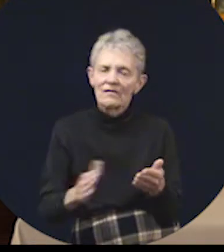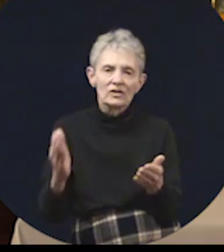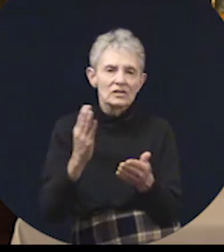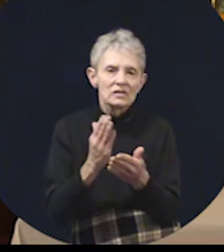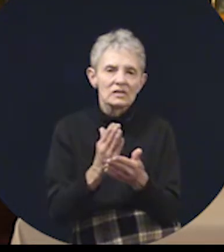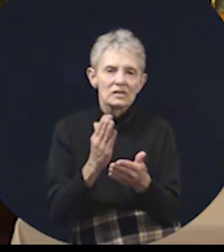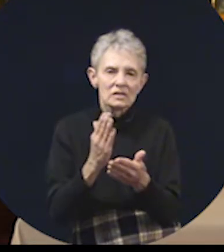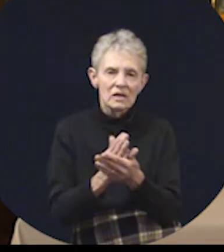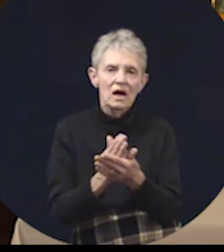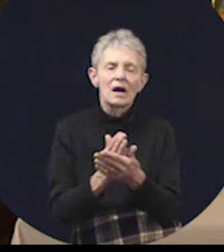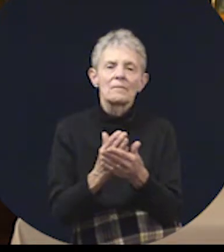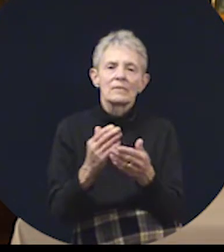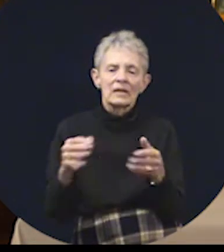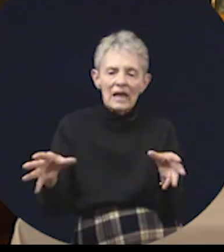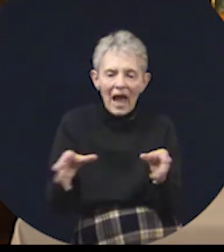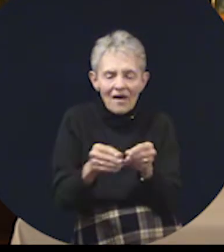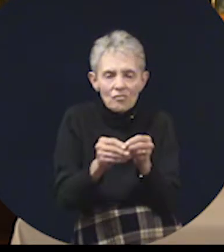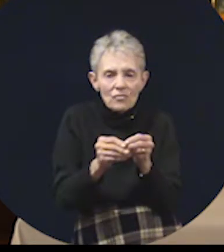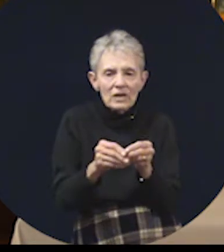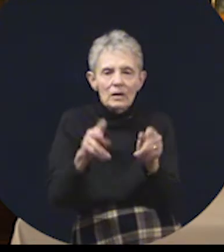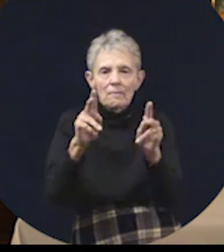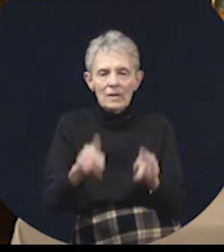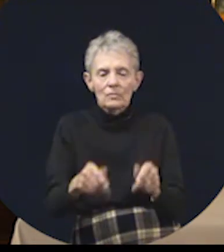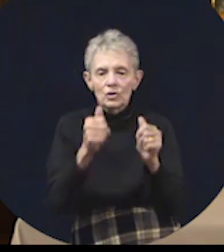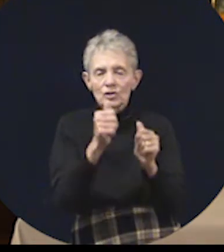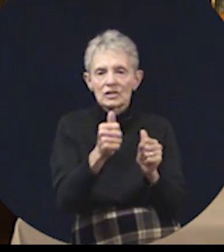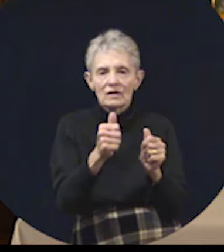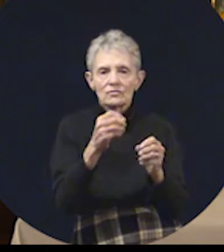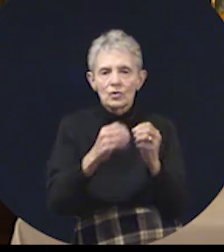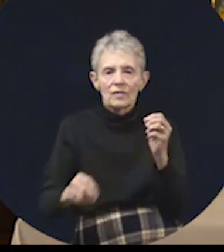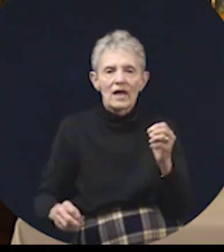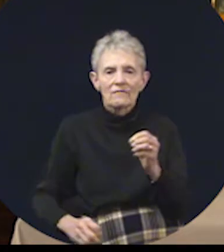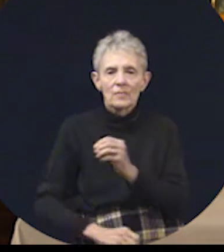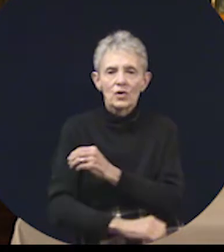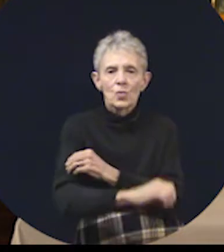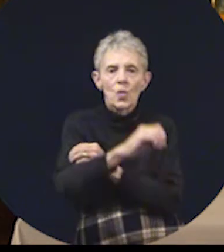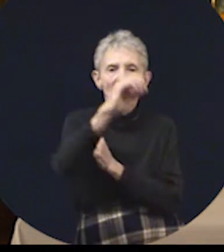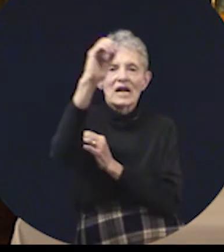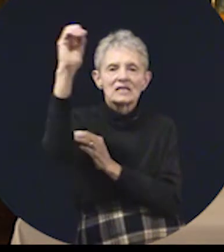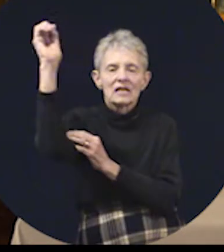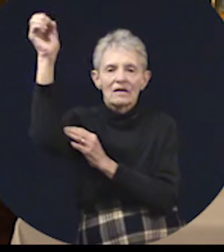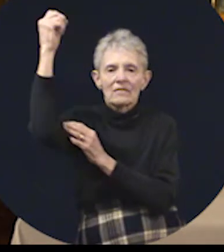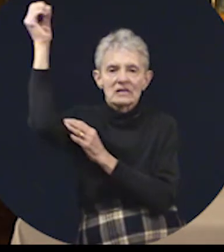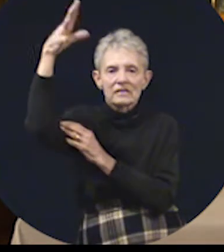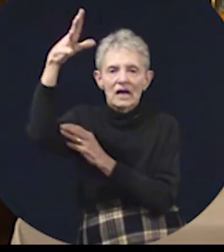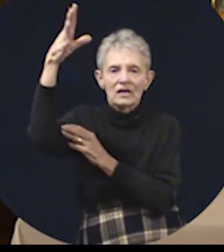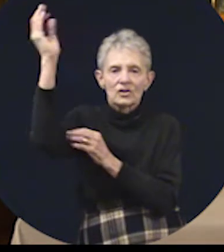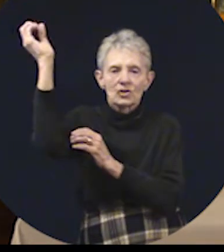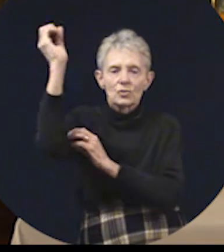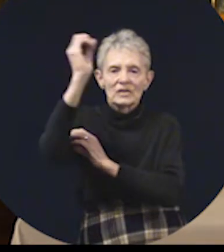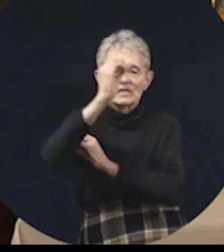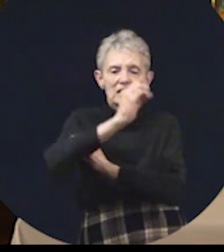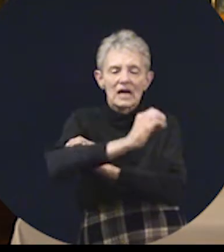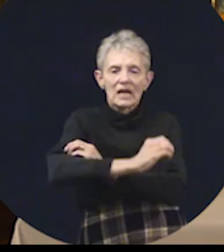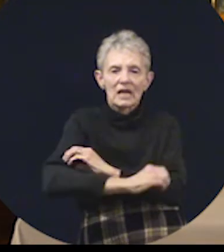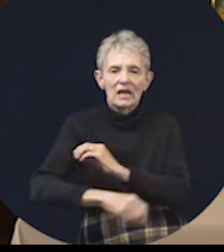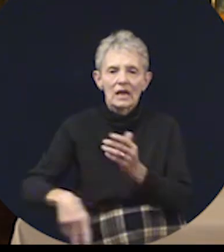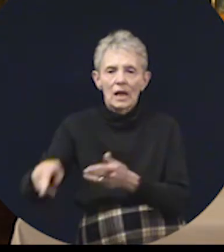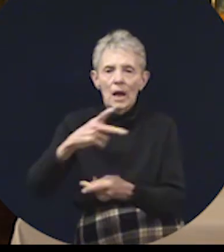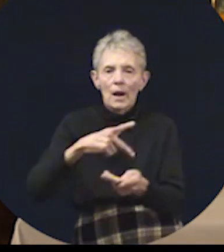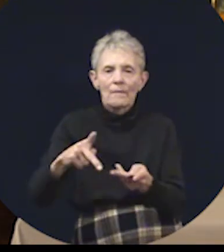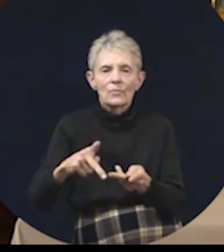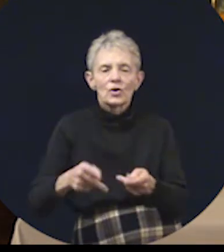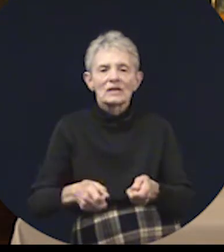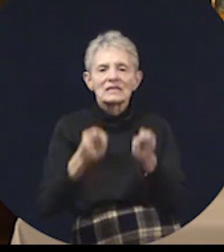gather a people to yourself, so that from the rising of the sun to its setting, a pure sacrifice may be offered to your